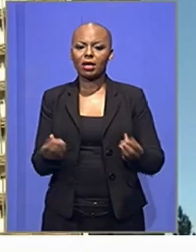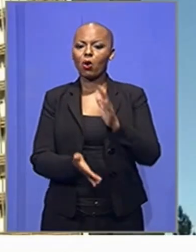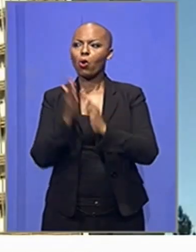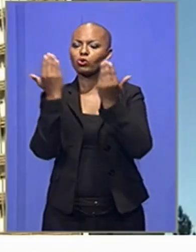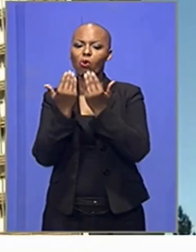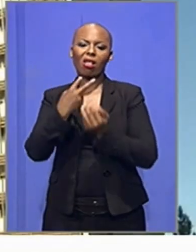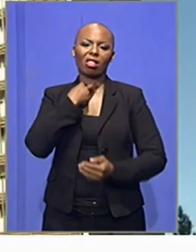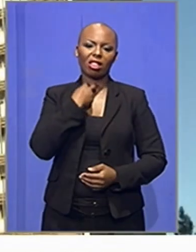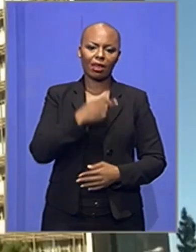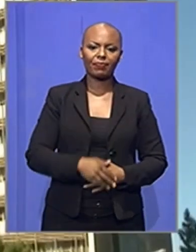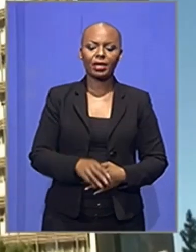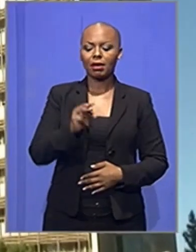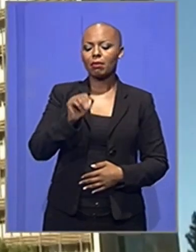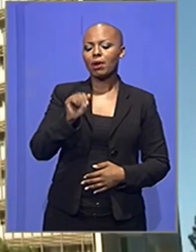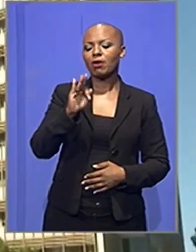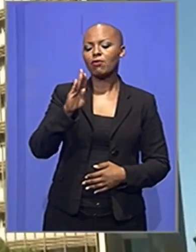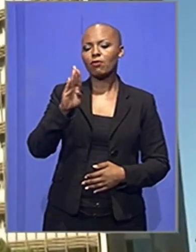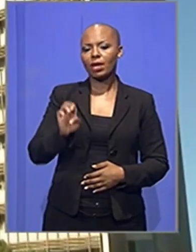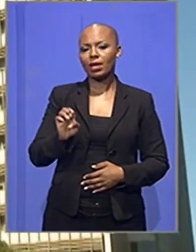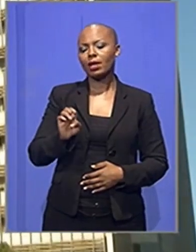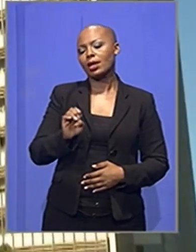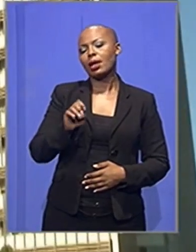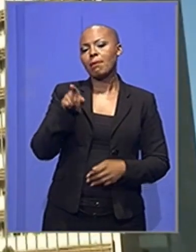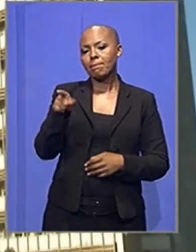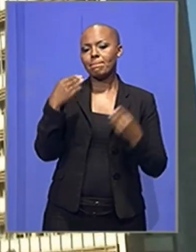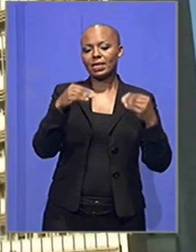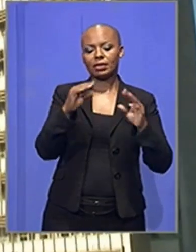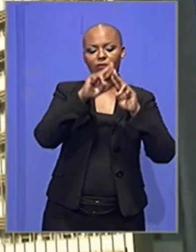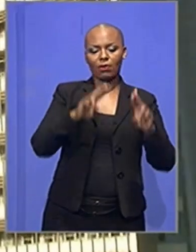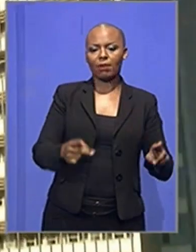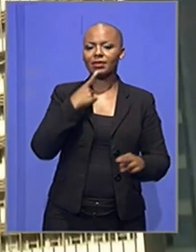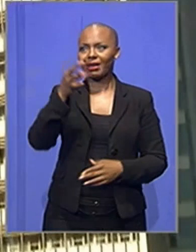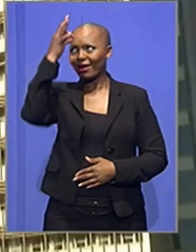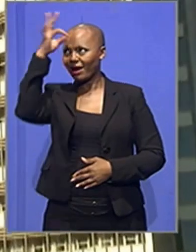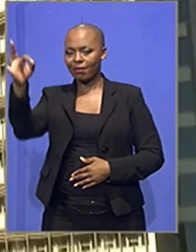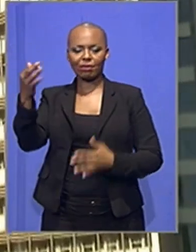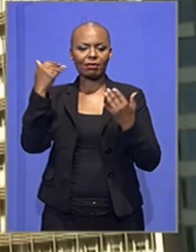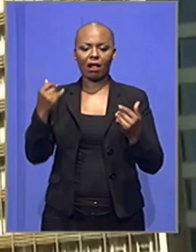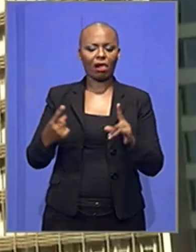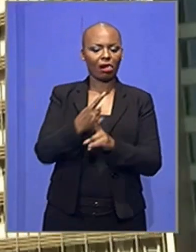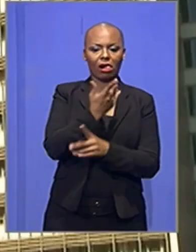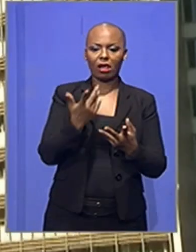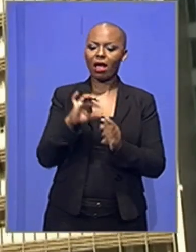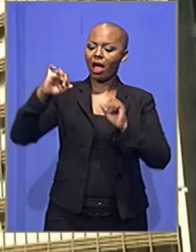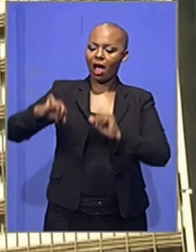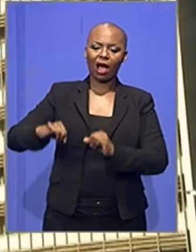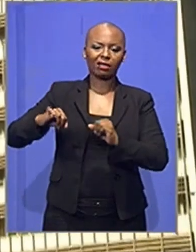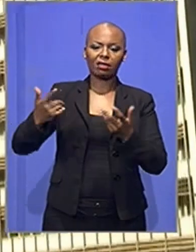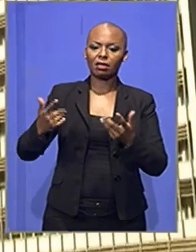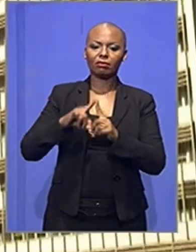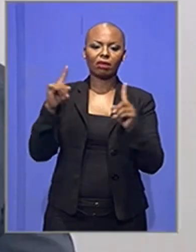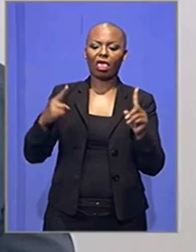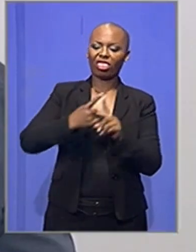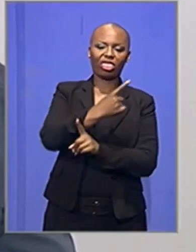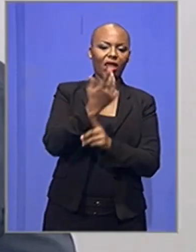dikolong. Mafube Business Forum e re mmuso o hlolehile ho ananela tumellano ya ona le baahi. We haven't heard anything